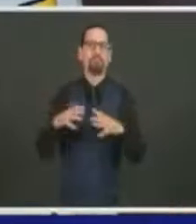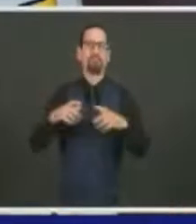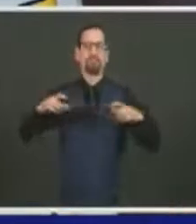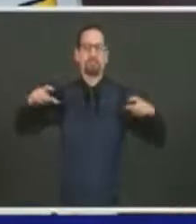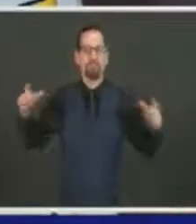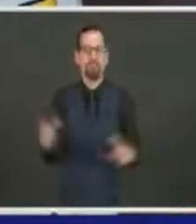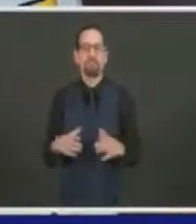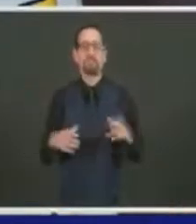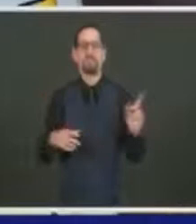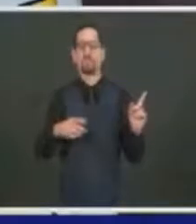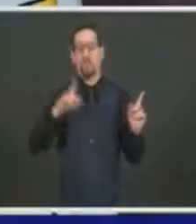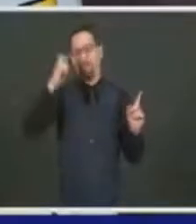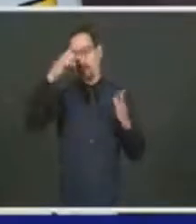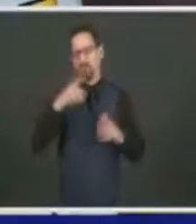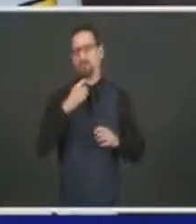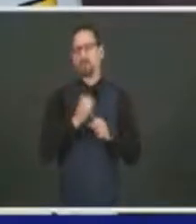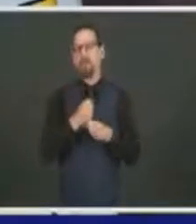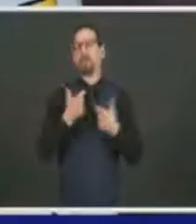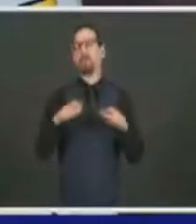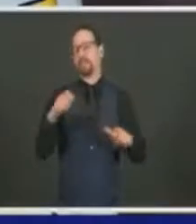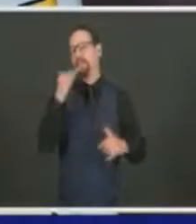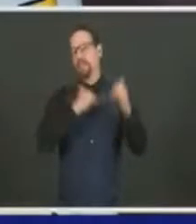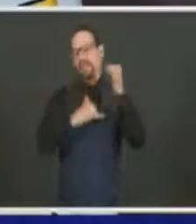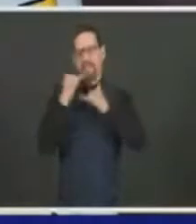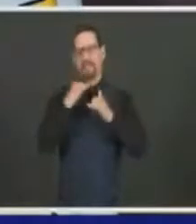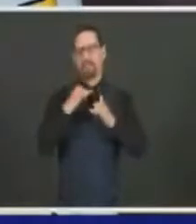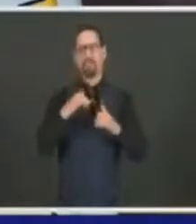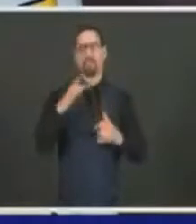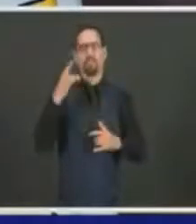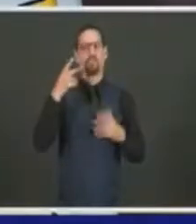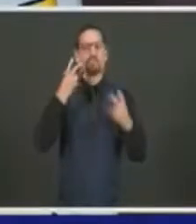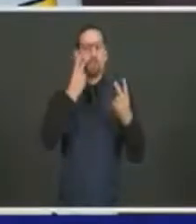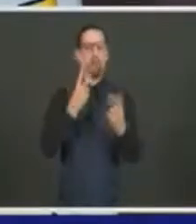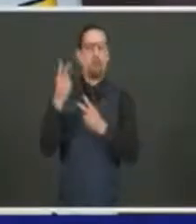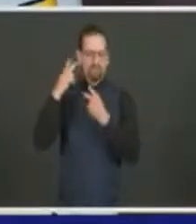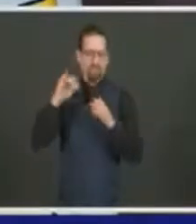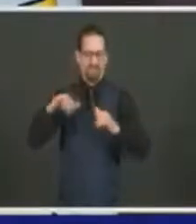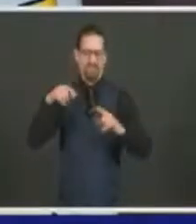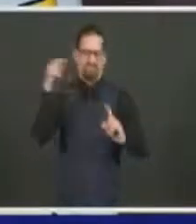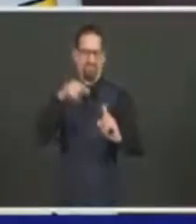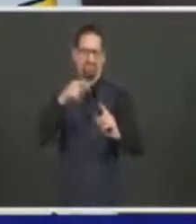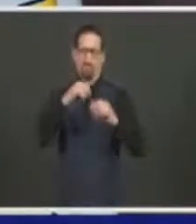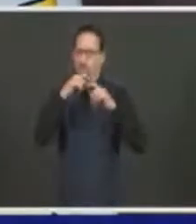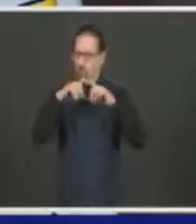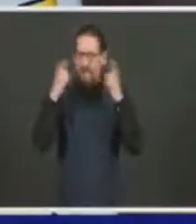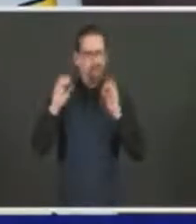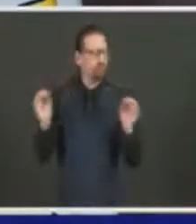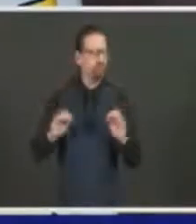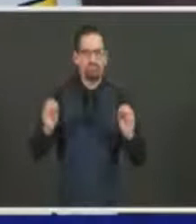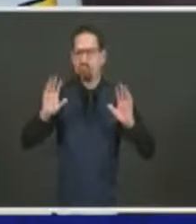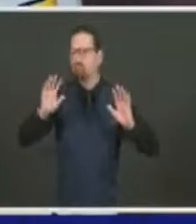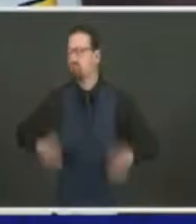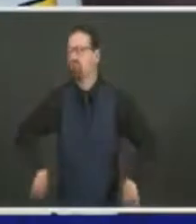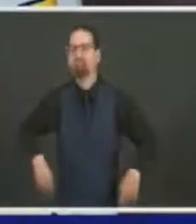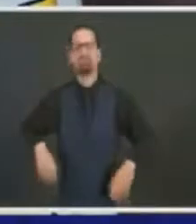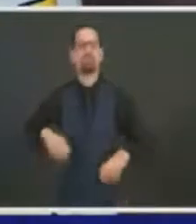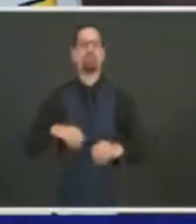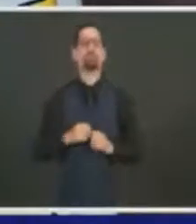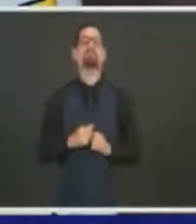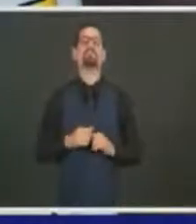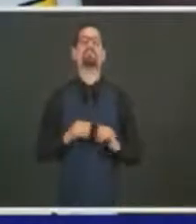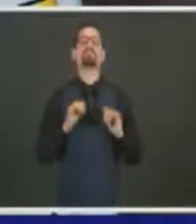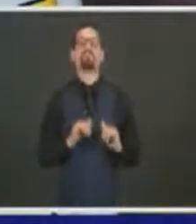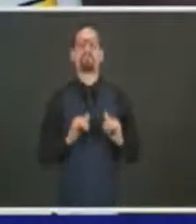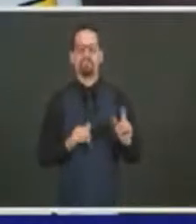a lot of big gatherings on Memorial Day, not a lot of mask wearing. That happened Memorial Day, and